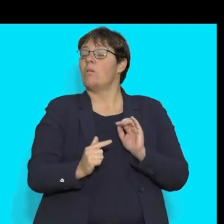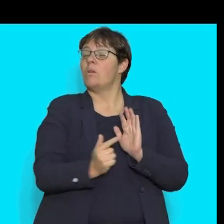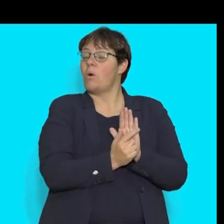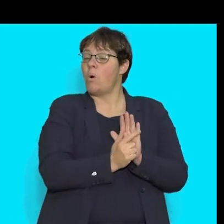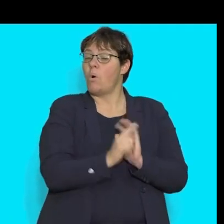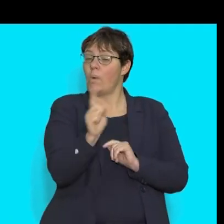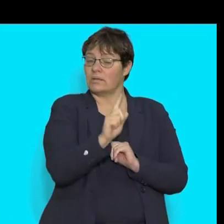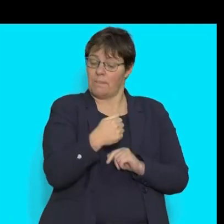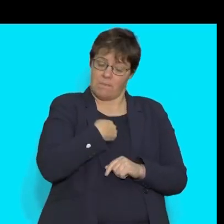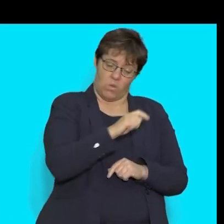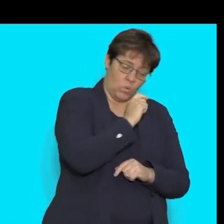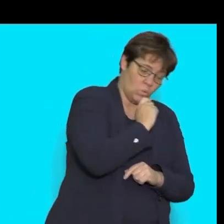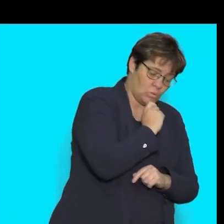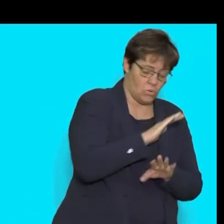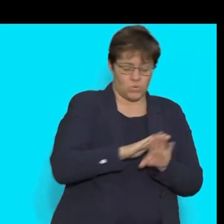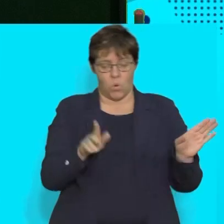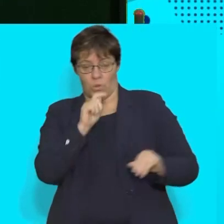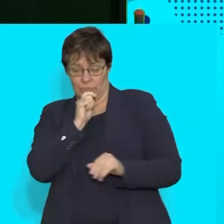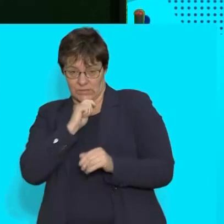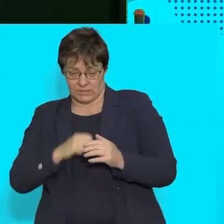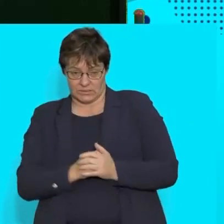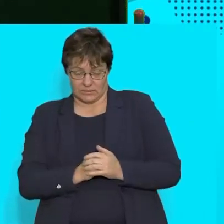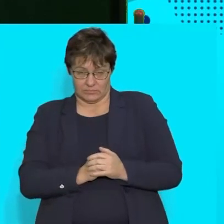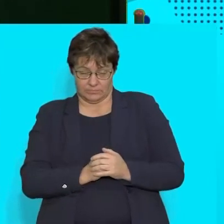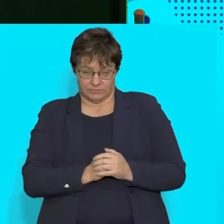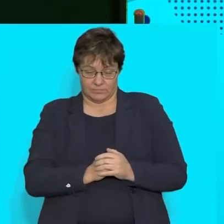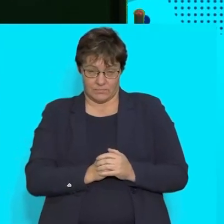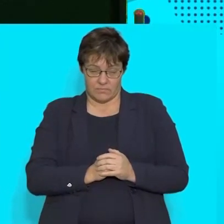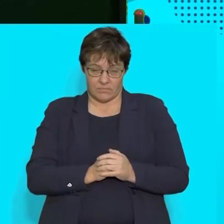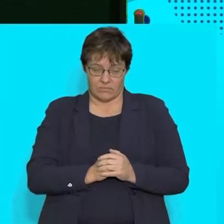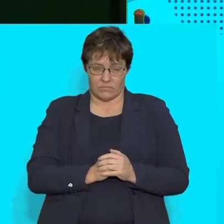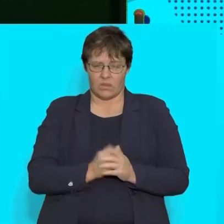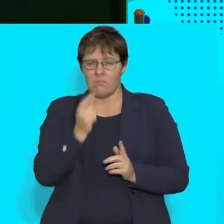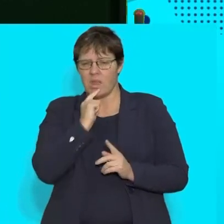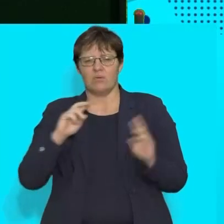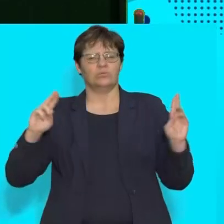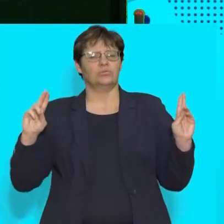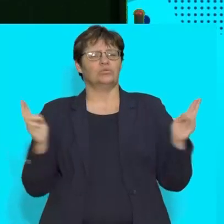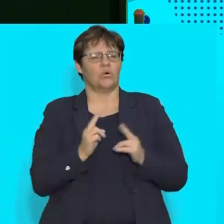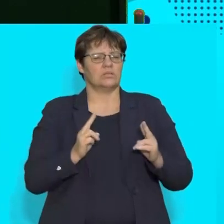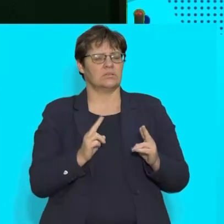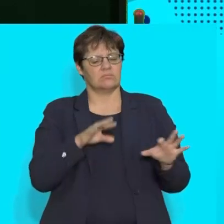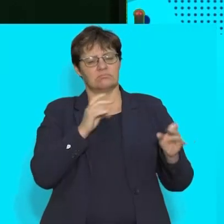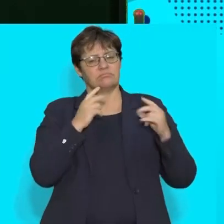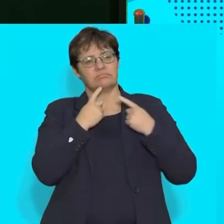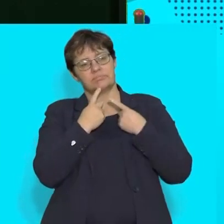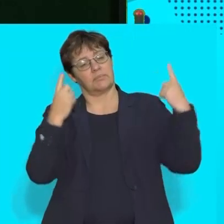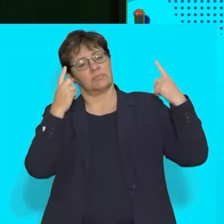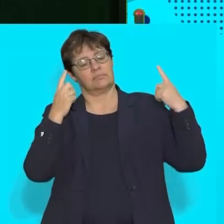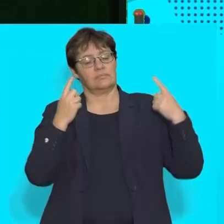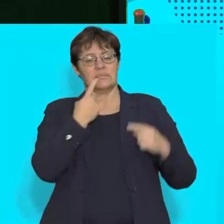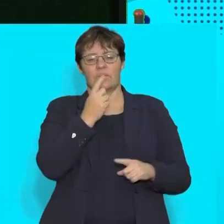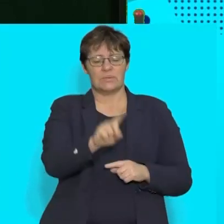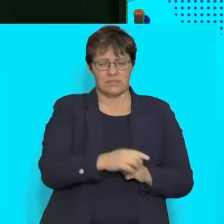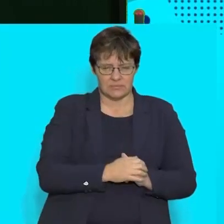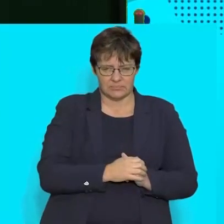use and disuse. And essentially, if we were to put that into a very short, abbreviated statement,